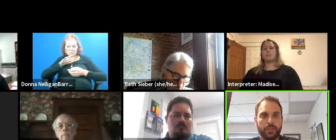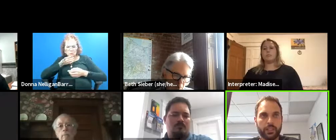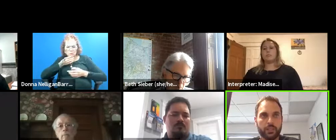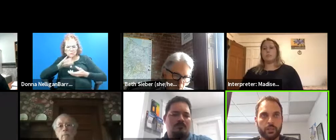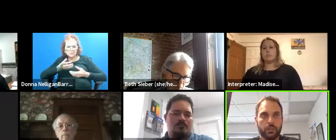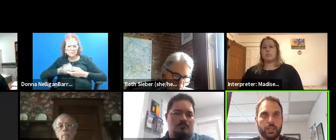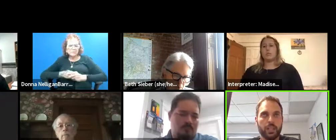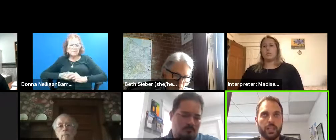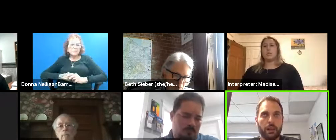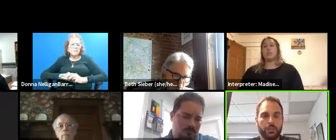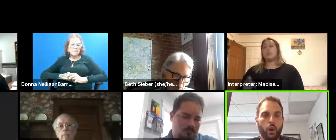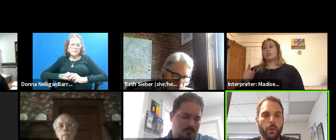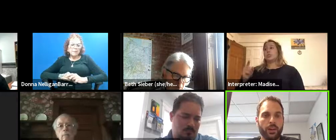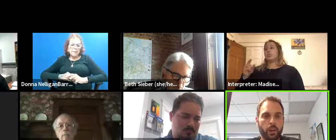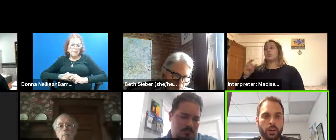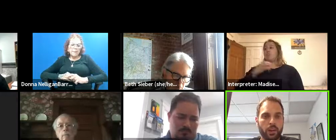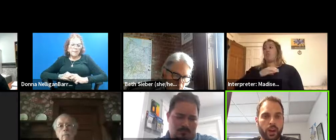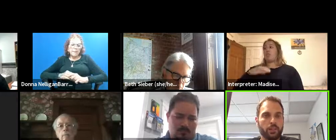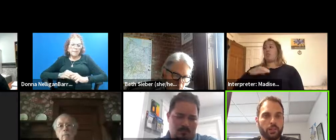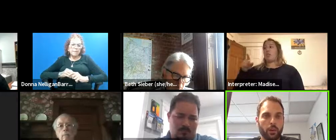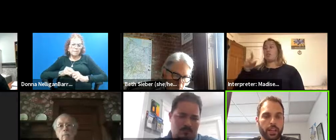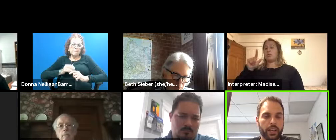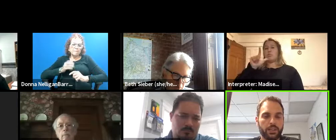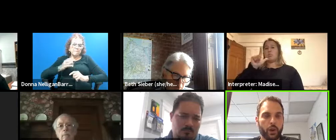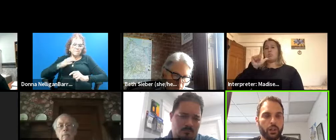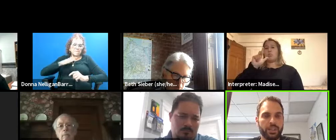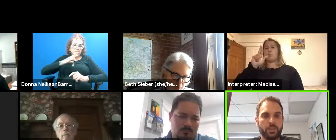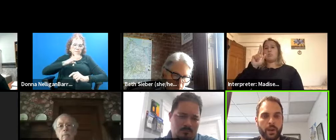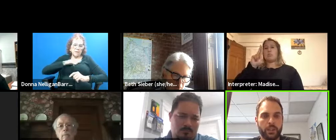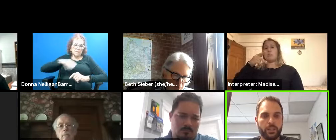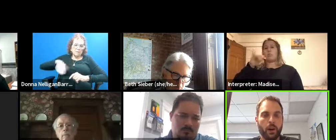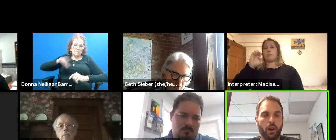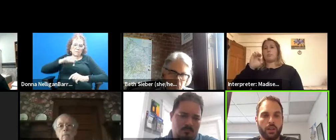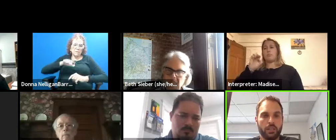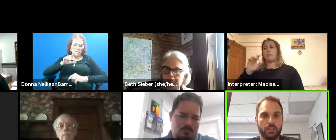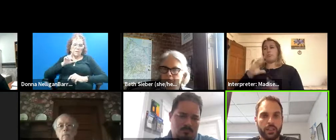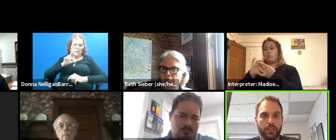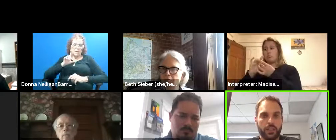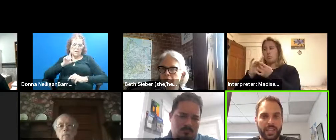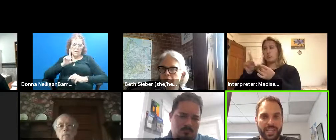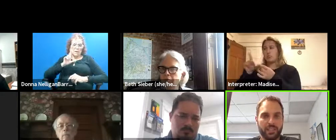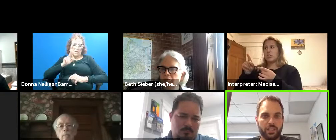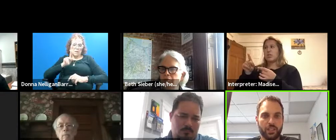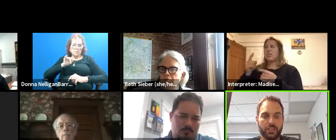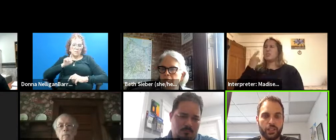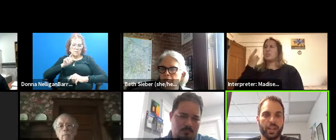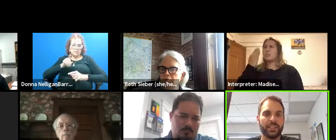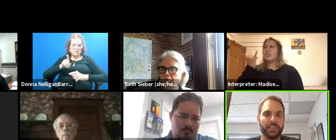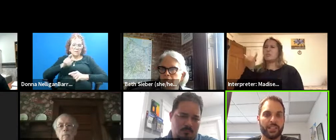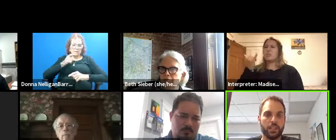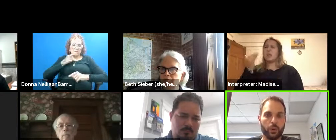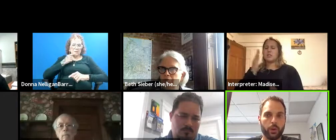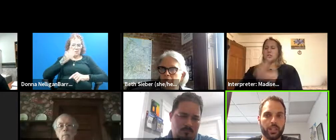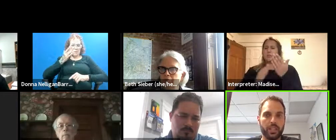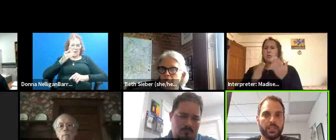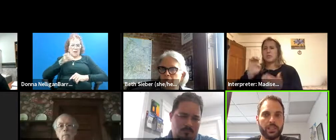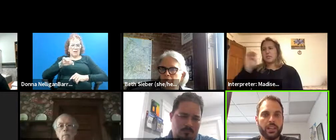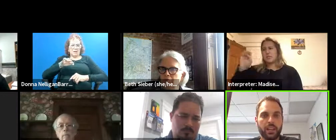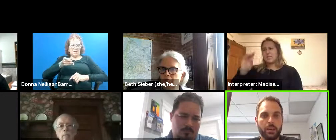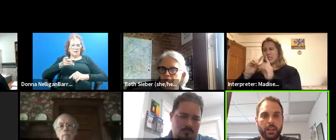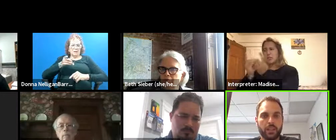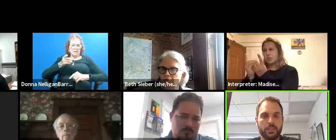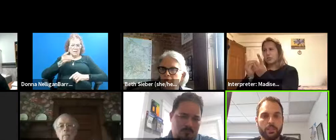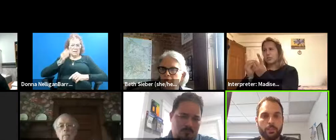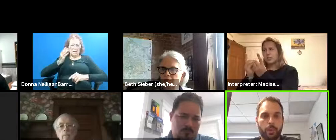Lupien was referring to, I mean, I've always wondered also, is the only reason why there's a part of the East District that juts into the